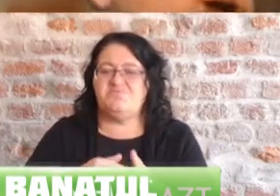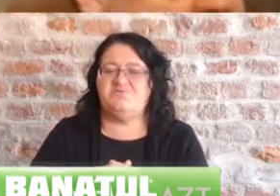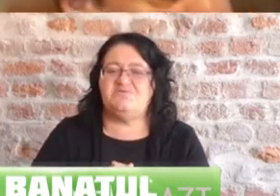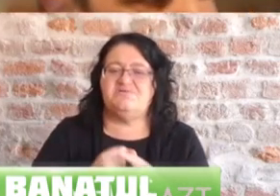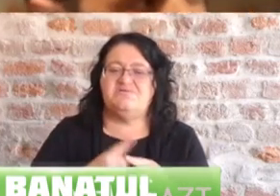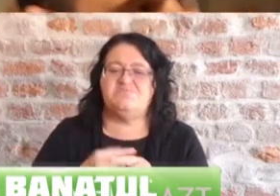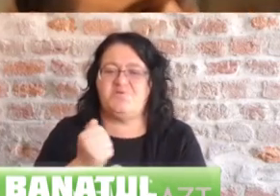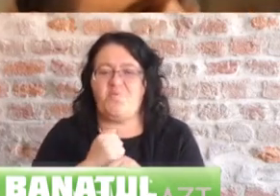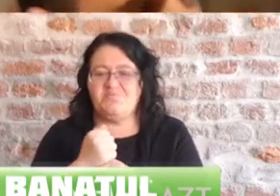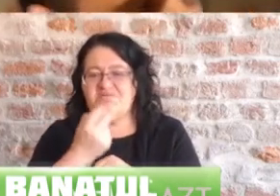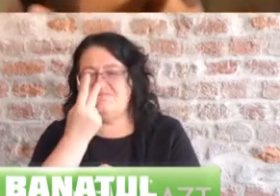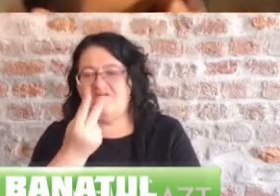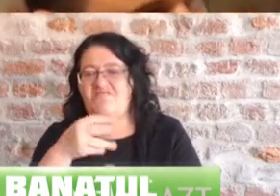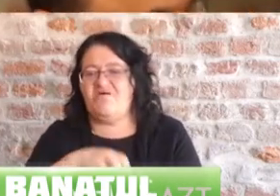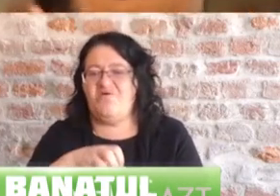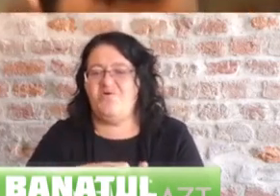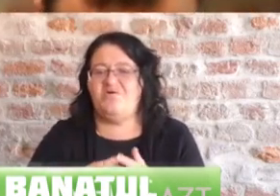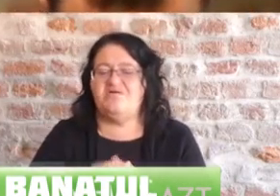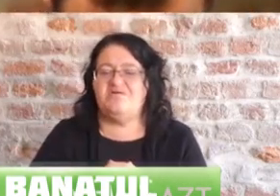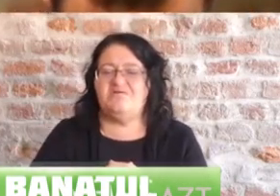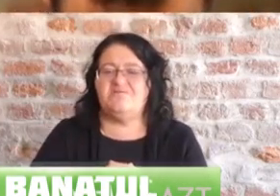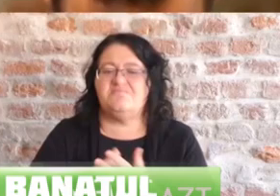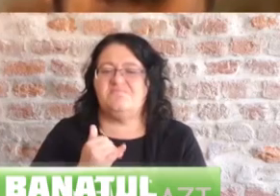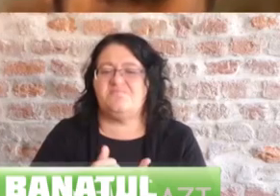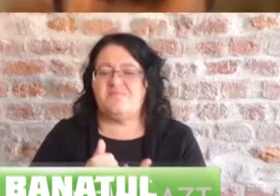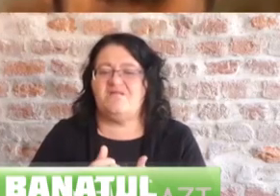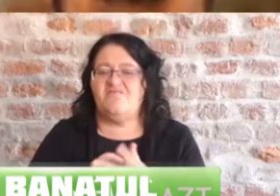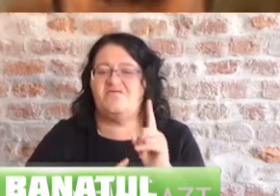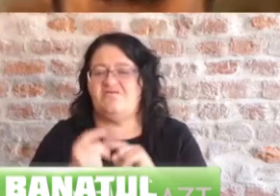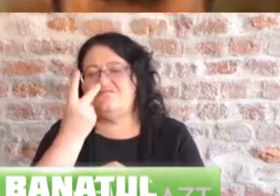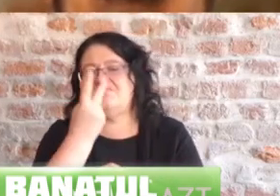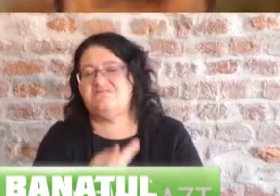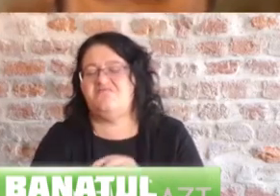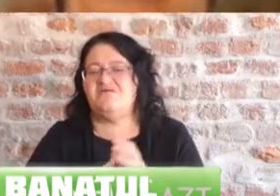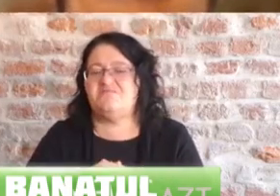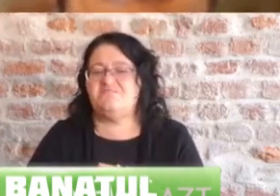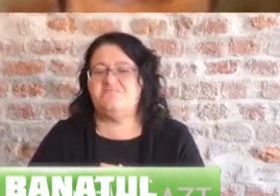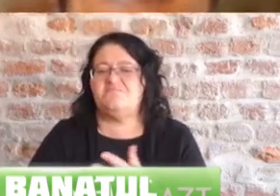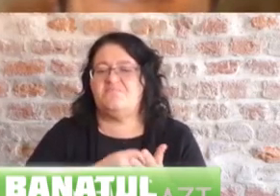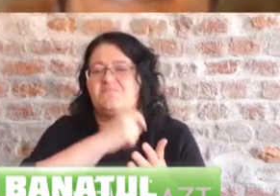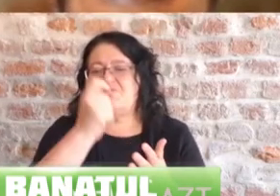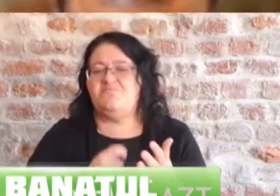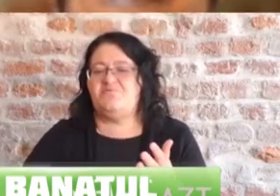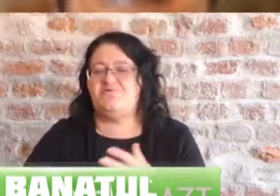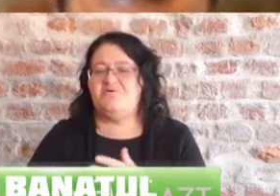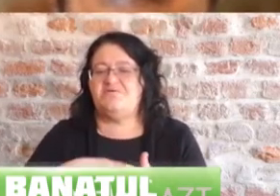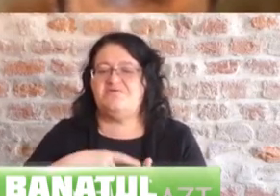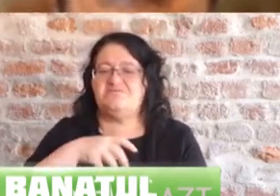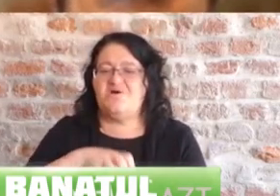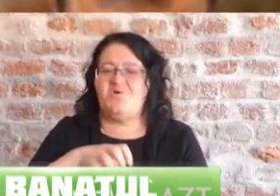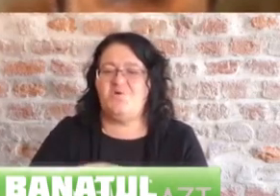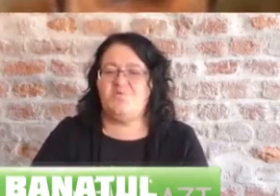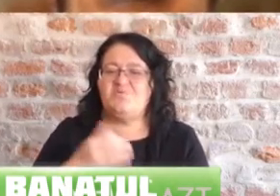or observational transit through the rain garden. The project's deference to the